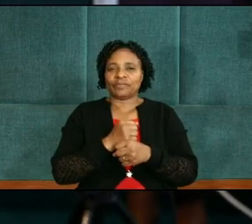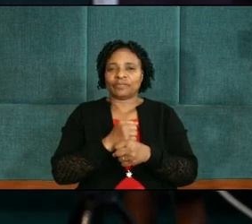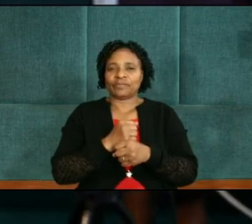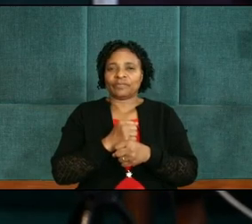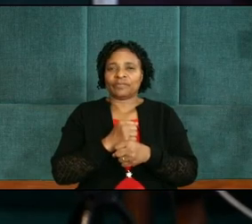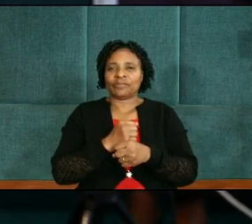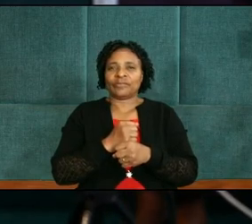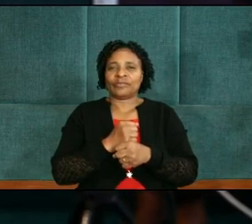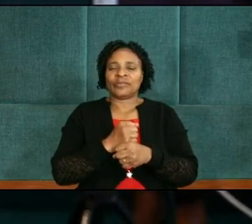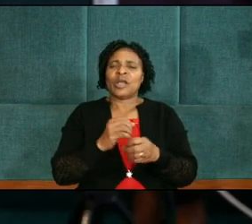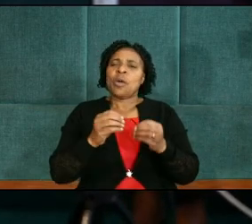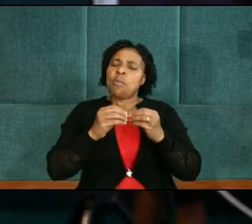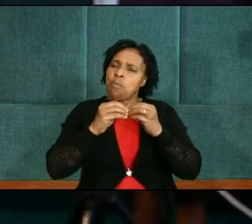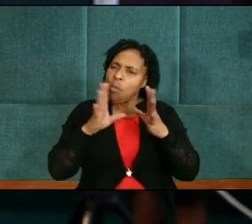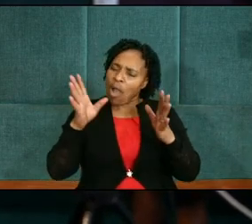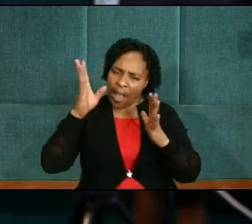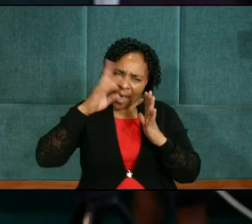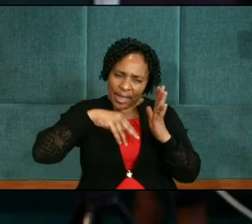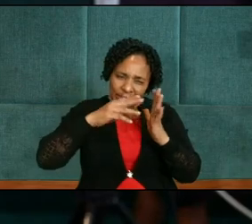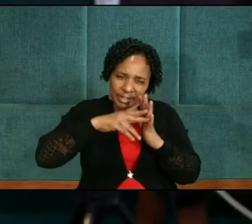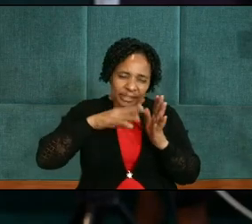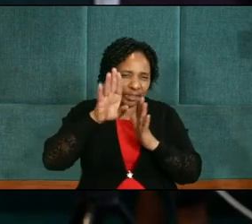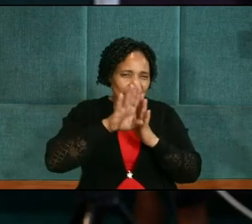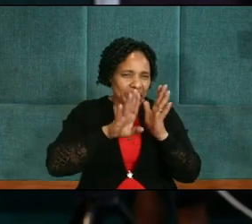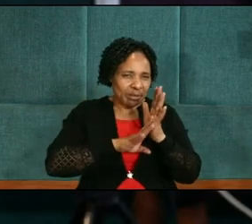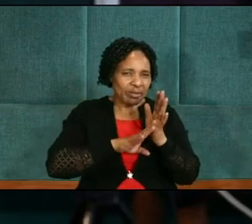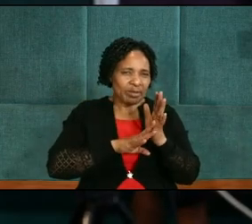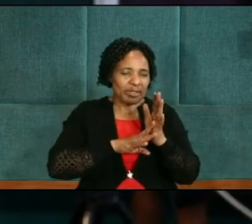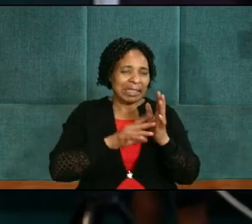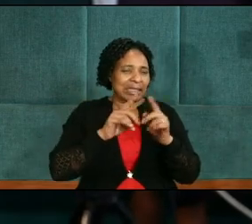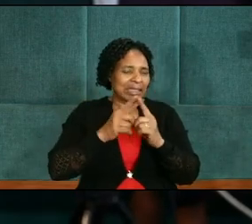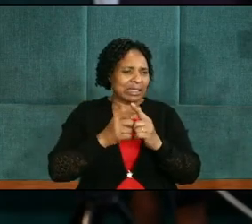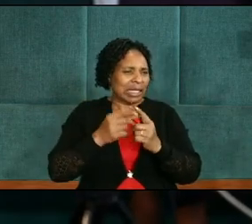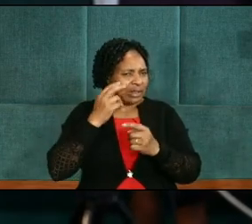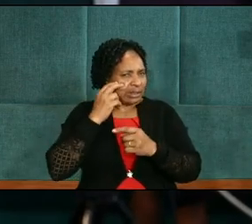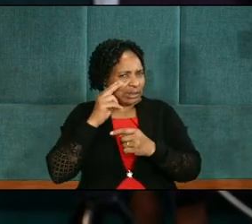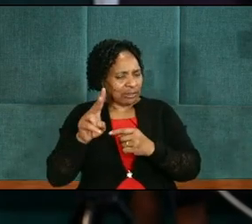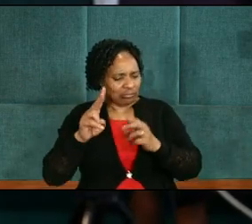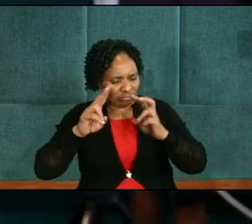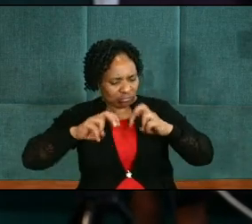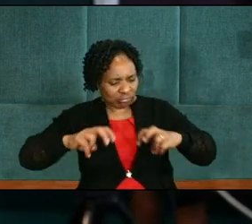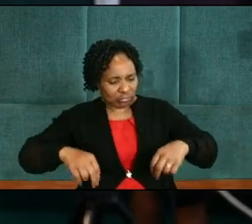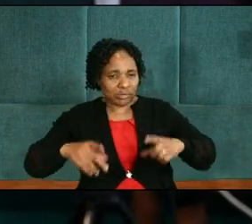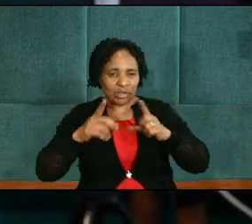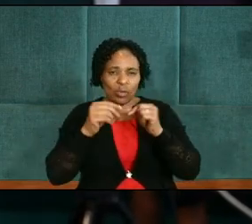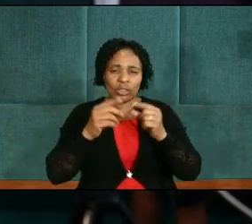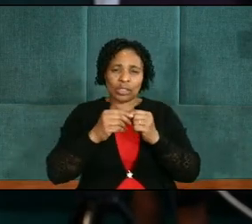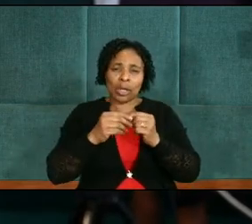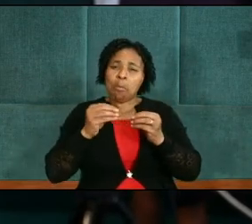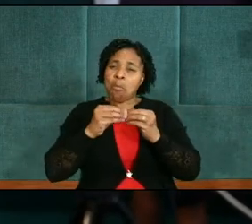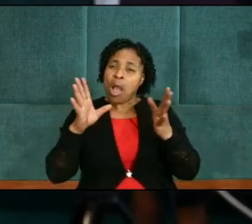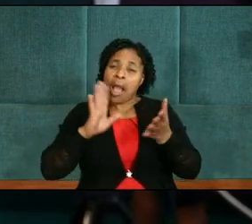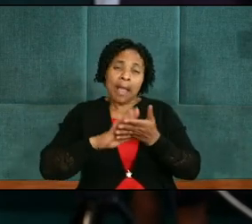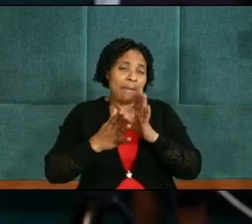And the more I read the Bible and dig, excavate the word, is the more I get worried.